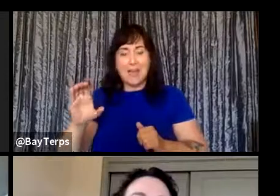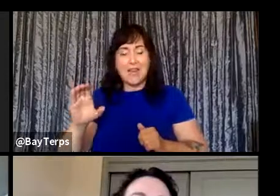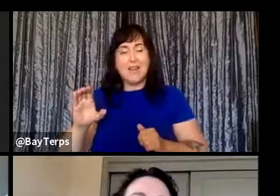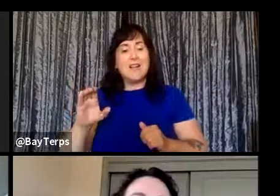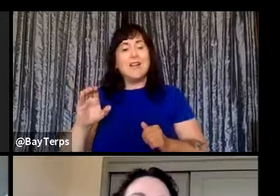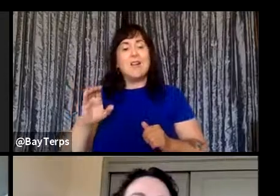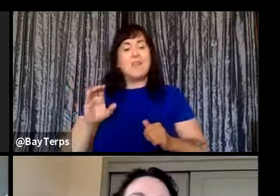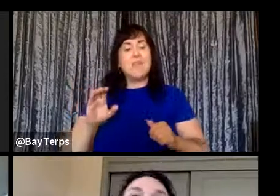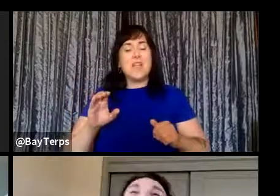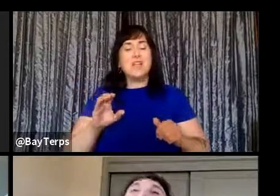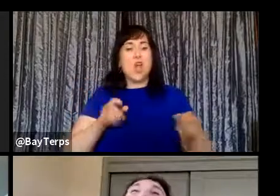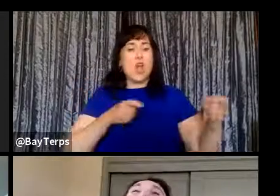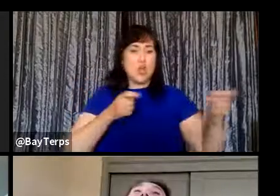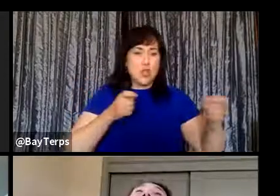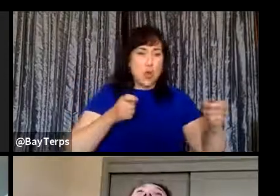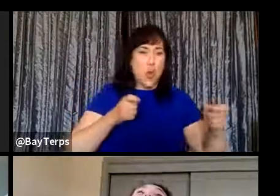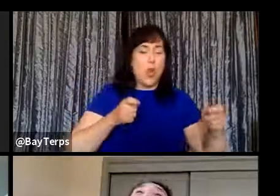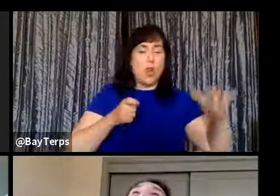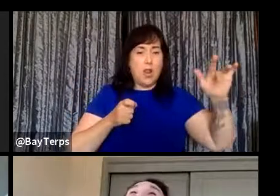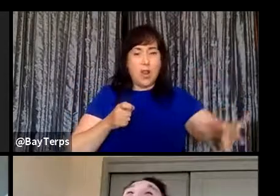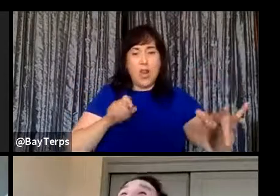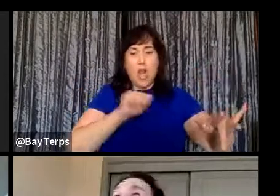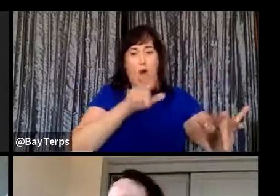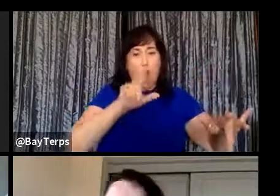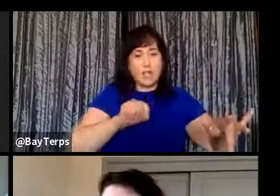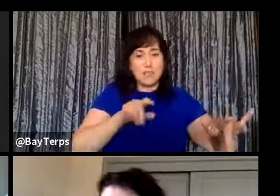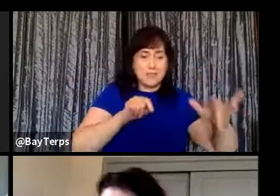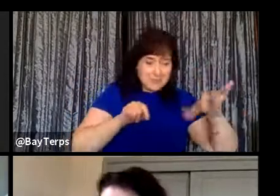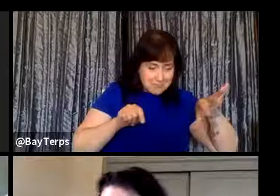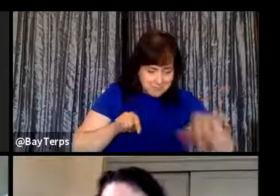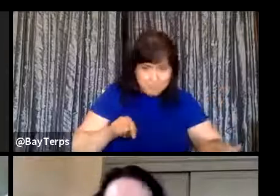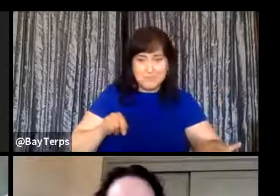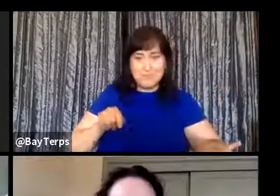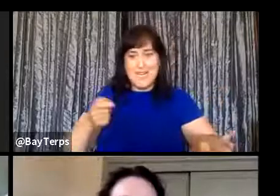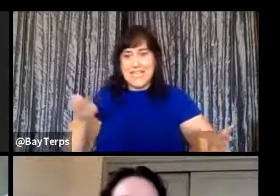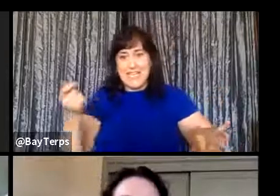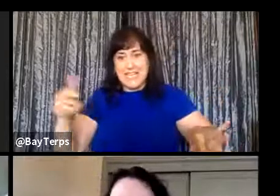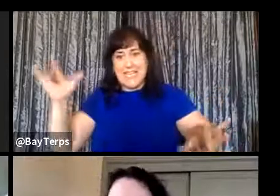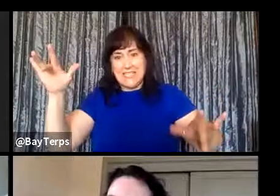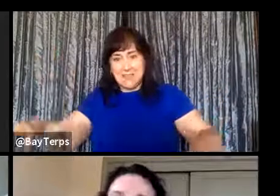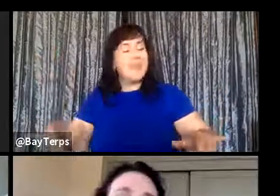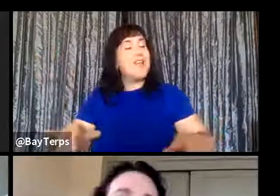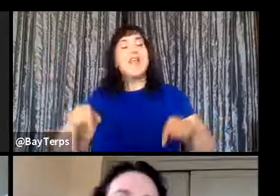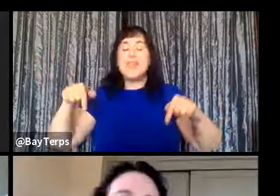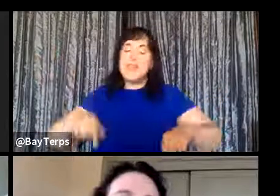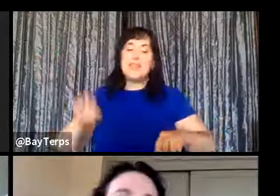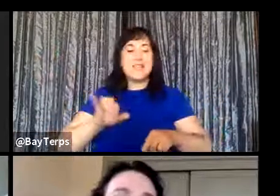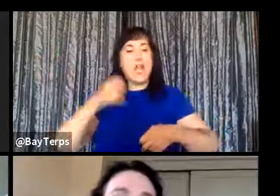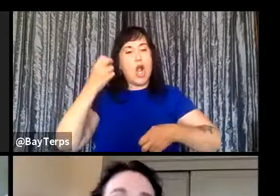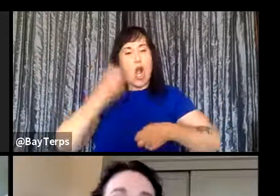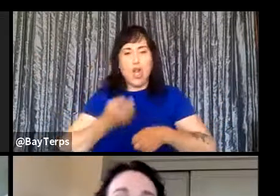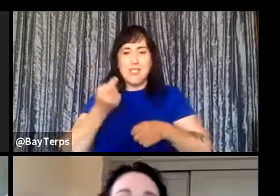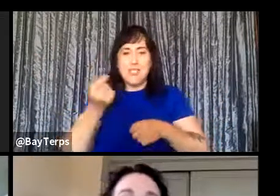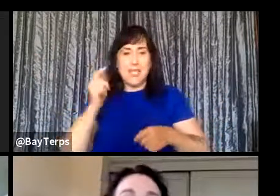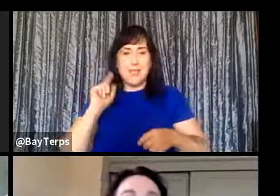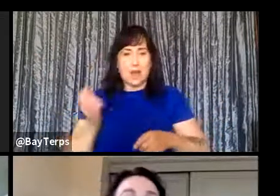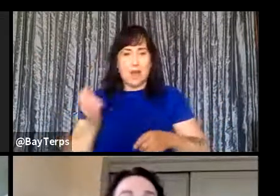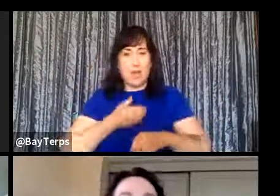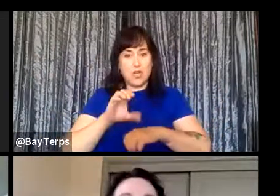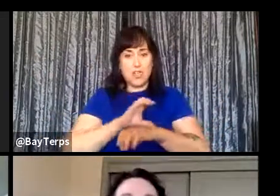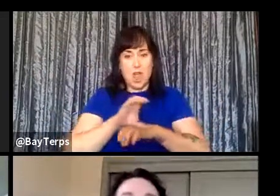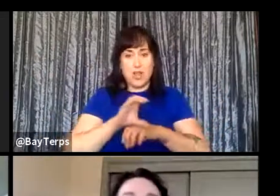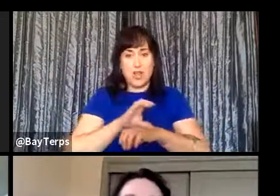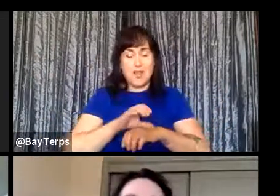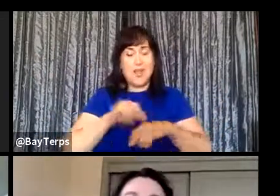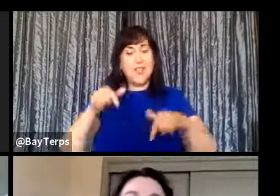at a wall or switching it off and just like, so this is a hard delete for our chocolate, everybody, okay? This is literally gonna get our chocolate